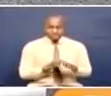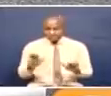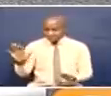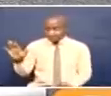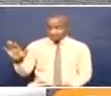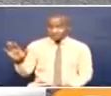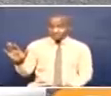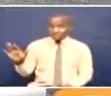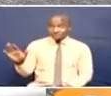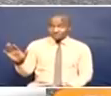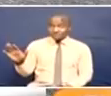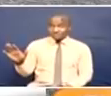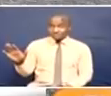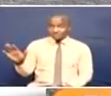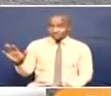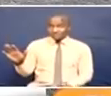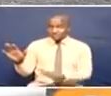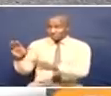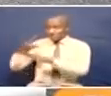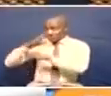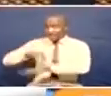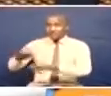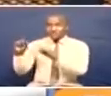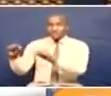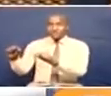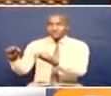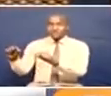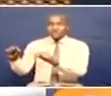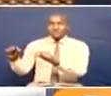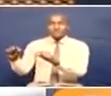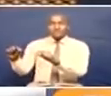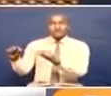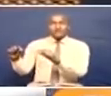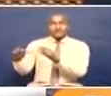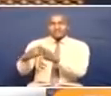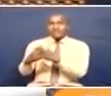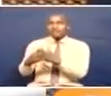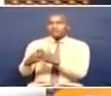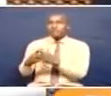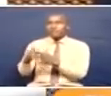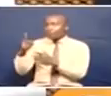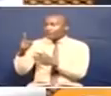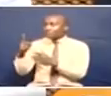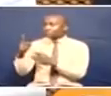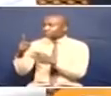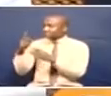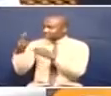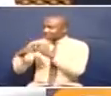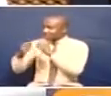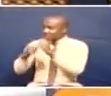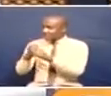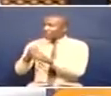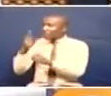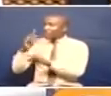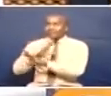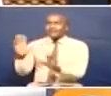Yeah. Boys, deal with the game. Yeah. Let's take a break, come back. And also, how about just 1 7-year term for president? I like that. How about just that? I like that.